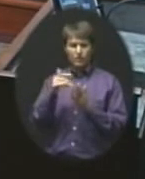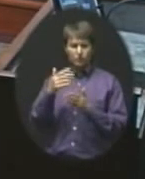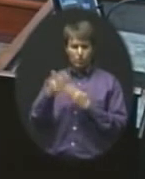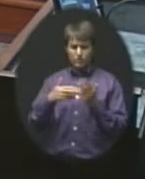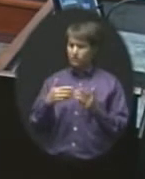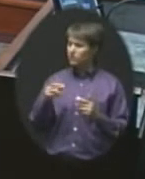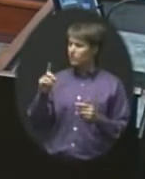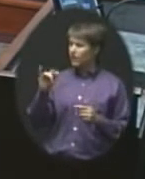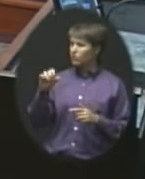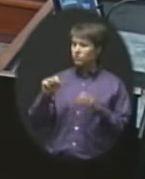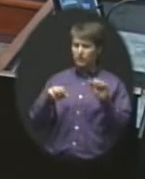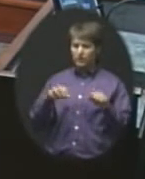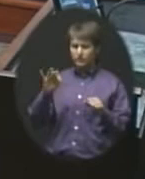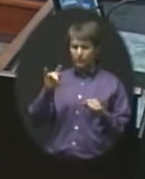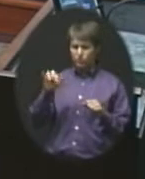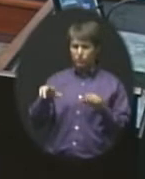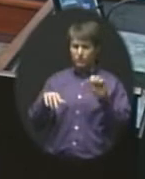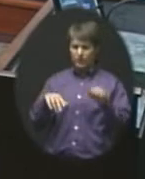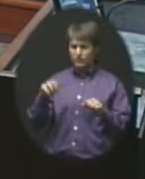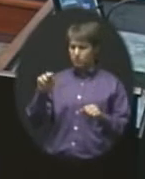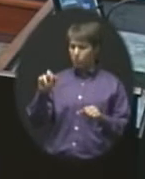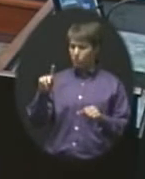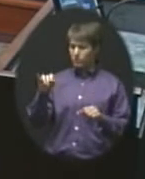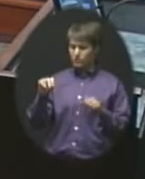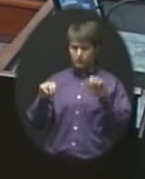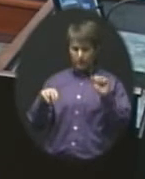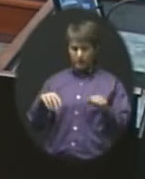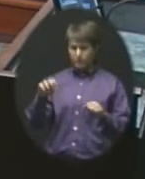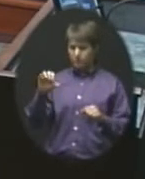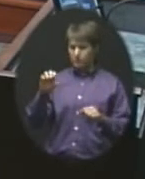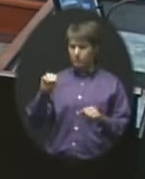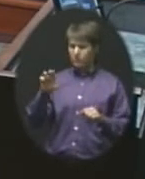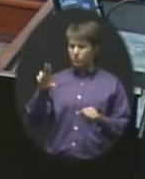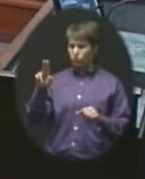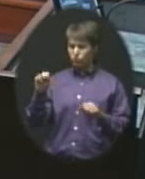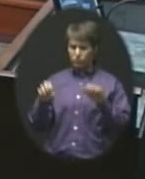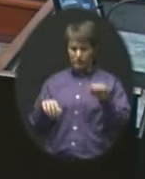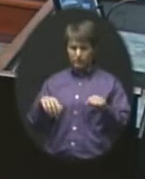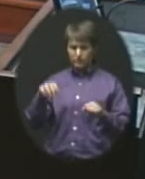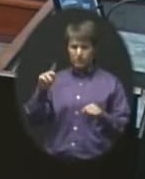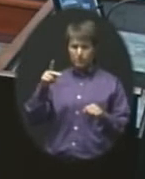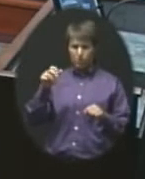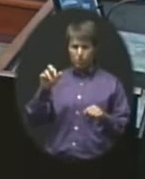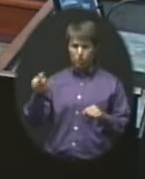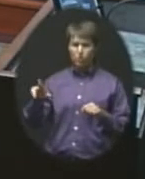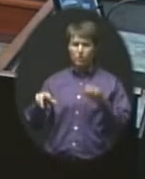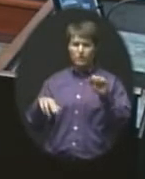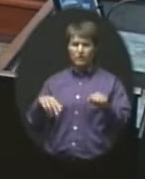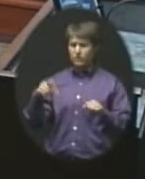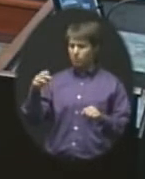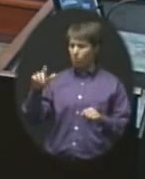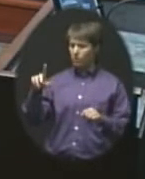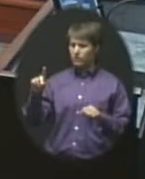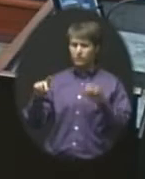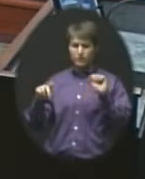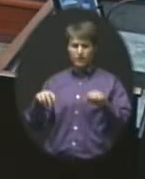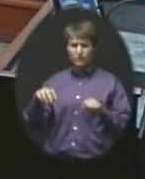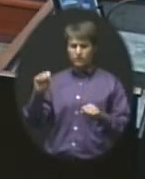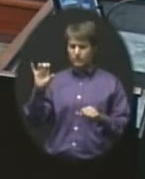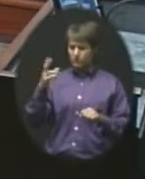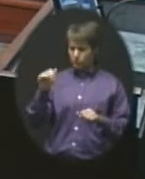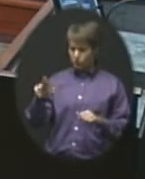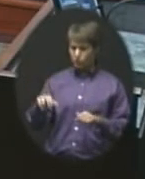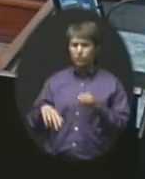Yes. Mrs. Spelter? Yes. Mrs. Martin? Yes. Mr. McCune? Yes. Mr. Parker? Yes. Mr. Poland? Yes. Mr. Shear?